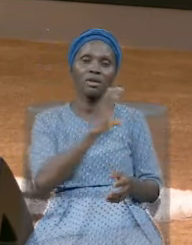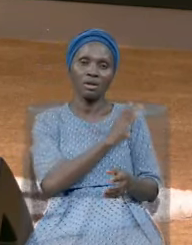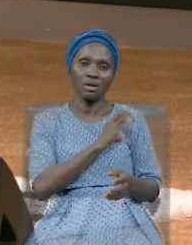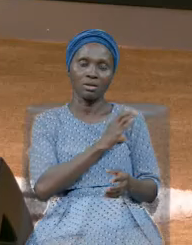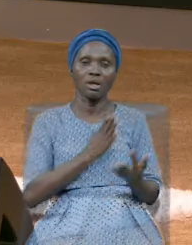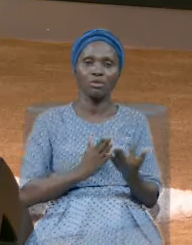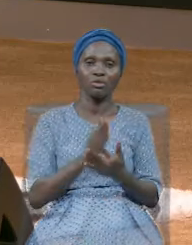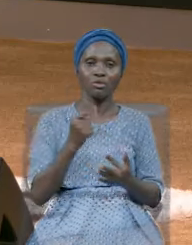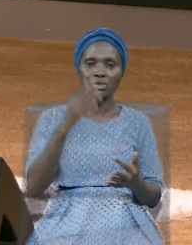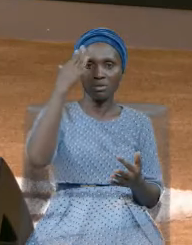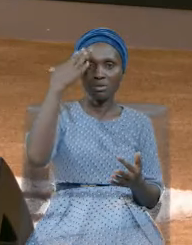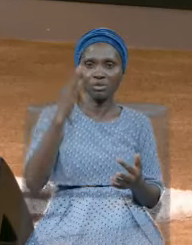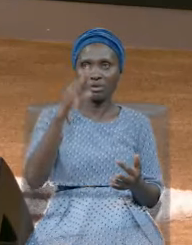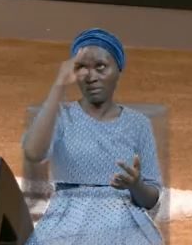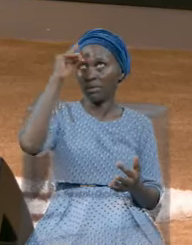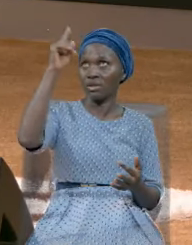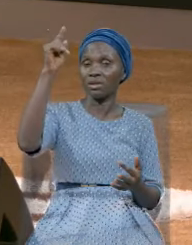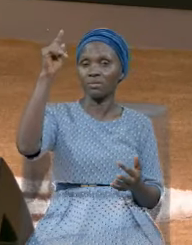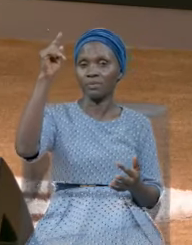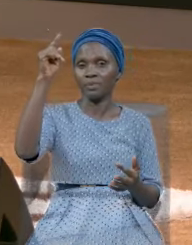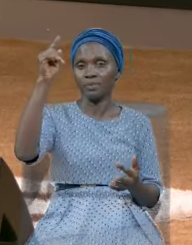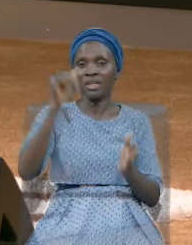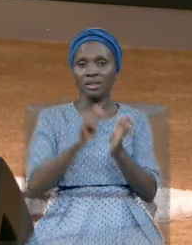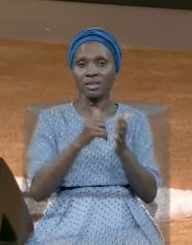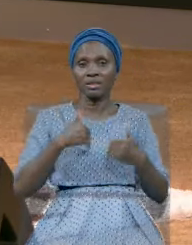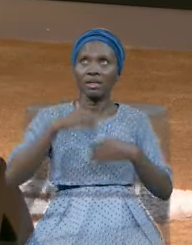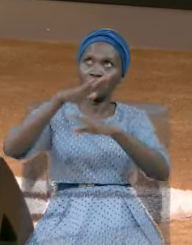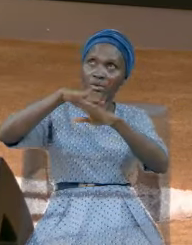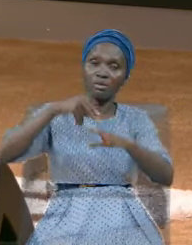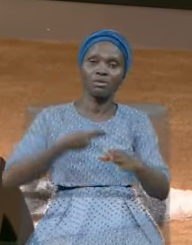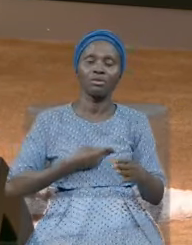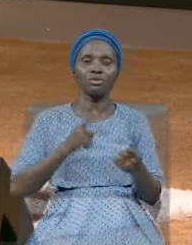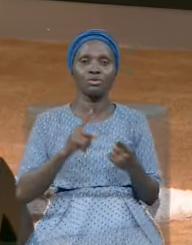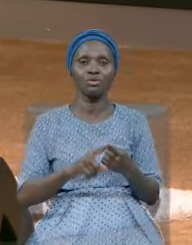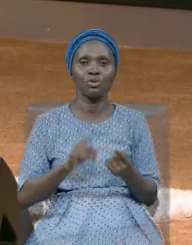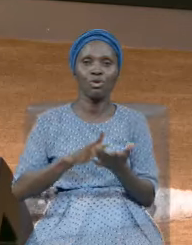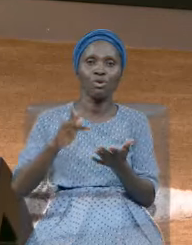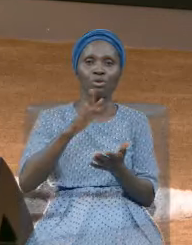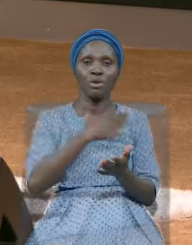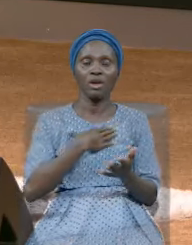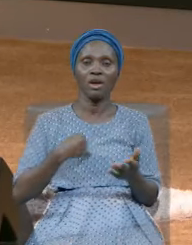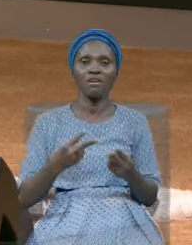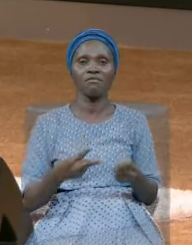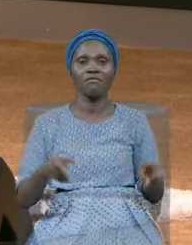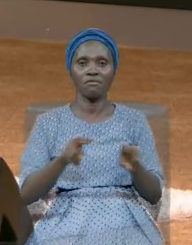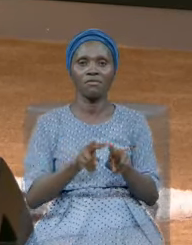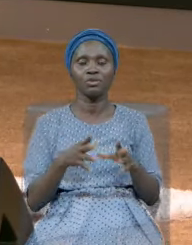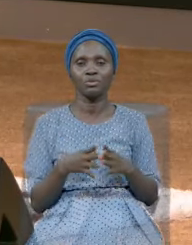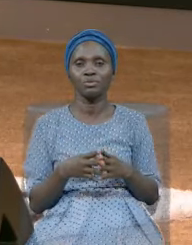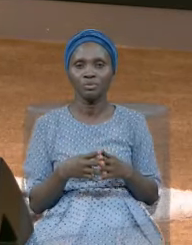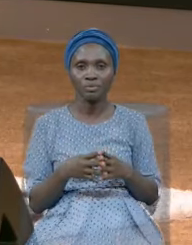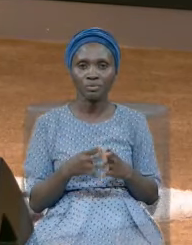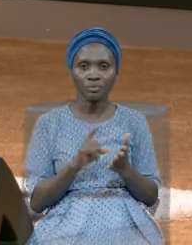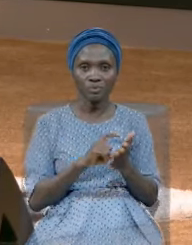the knowledge of him that has called us to glory and virtue. Look at verse 4.